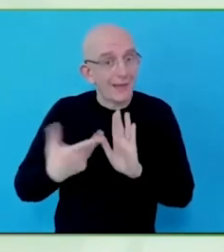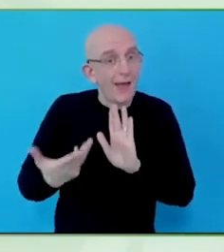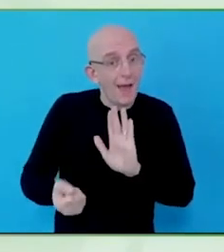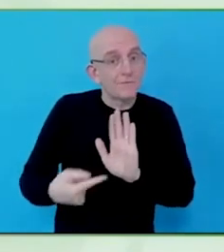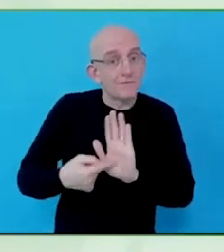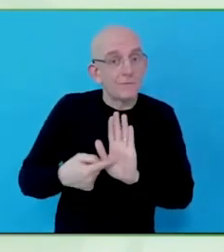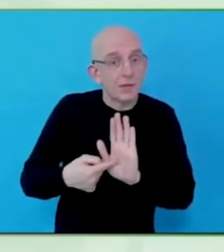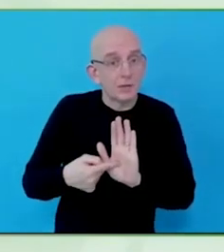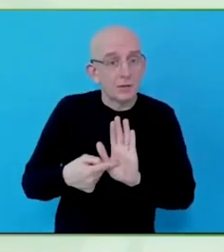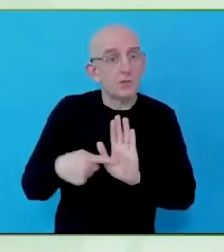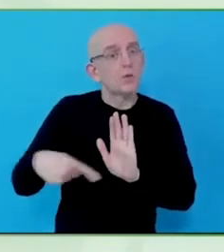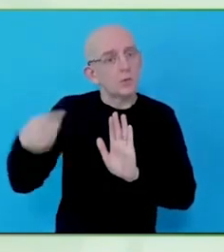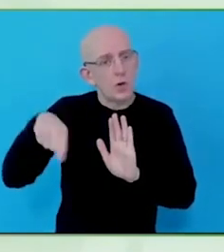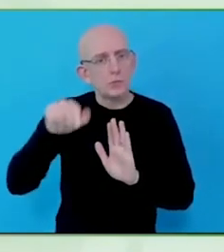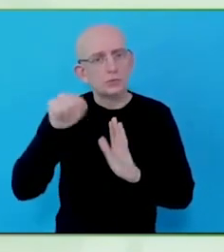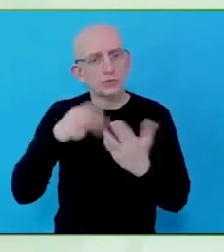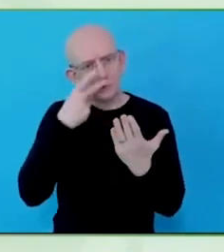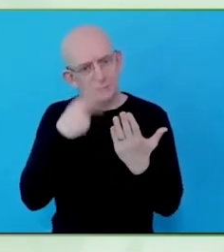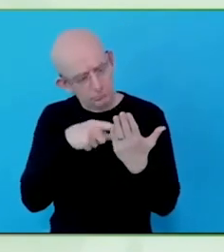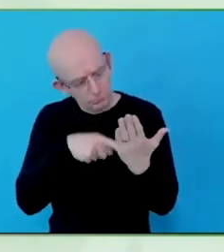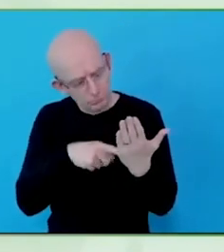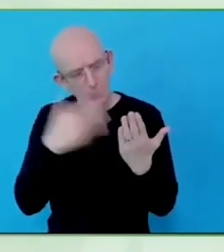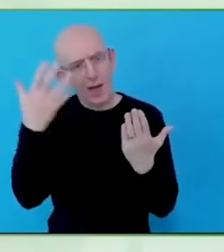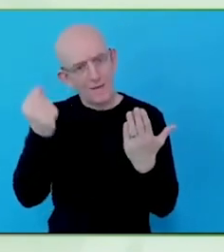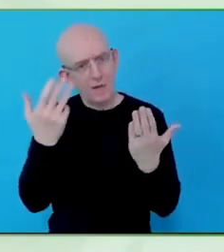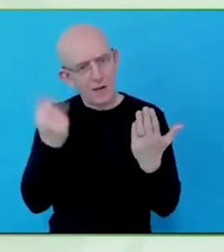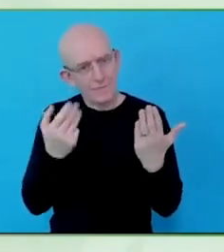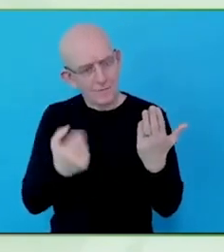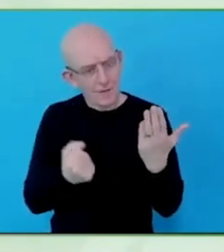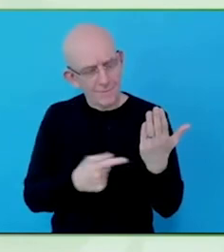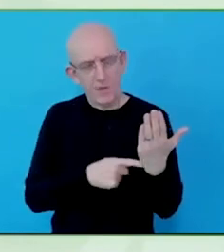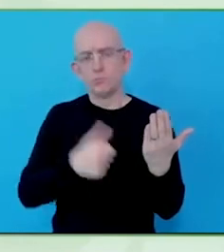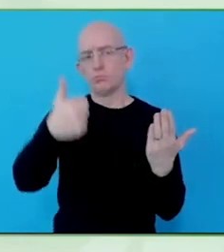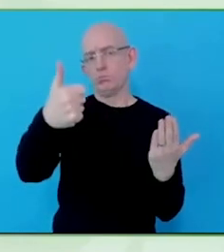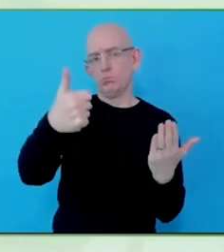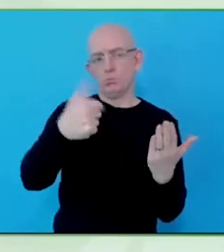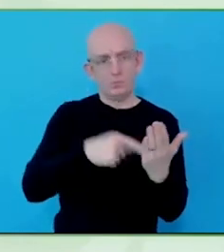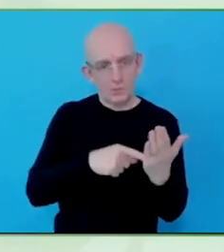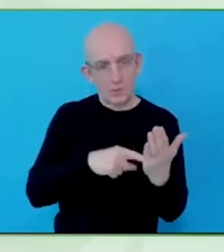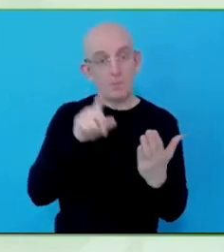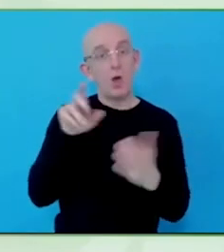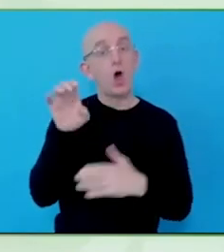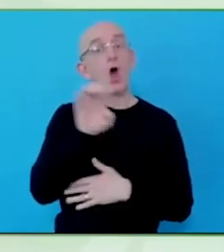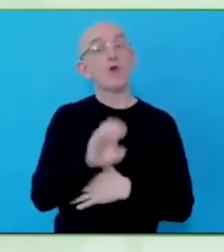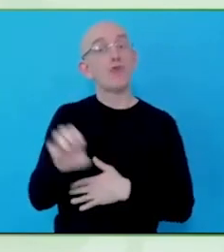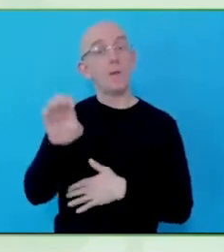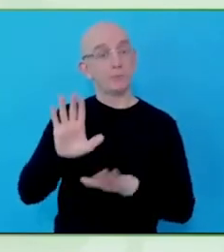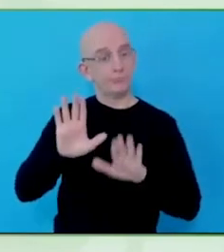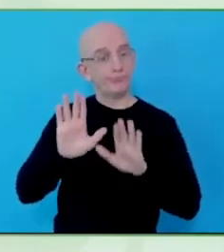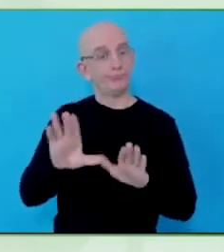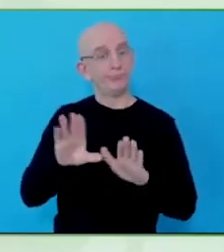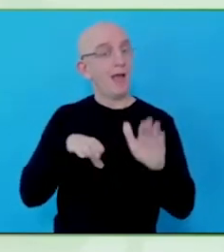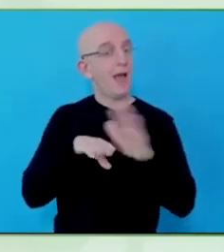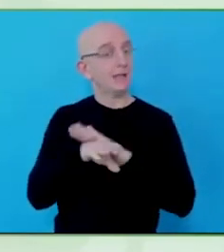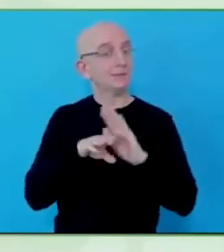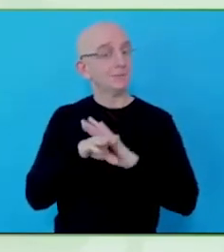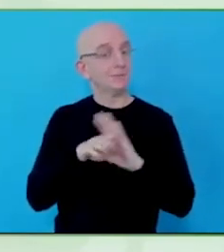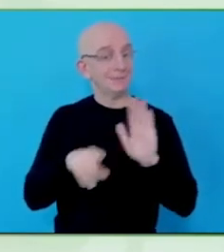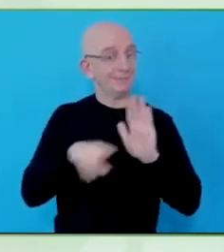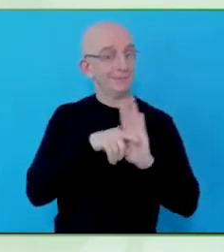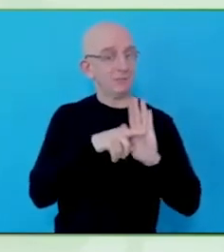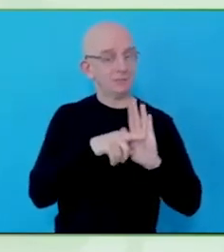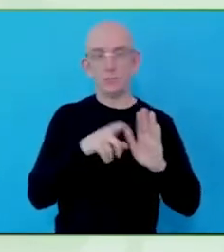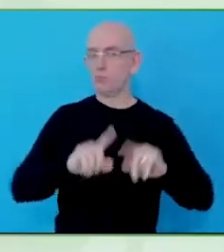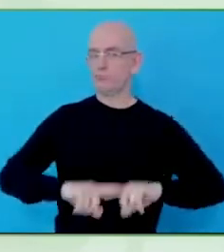Act prescribes you need to have accessible information on accessibility features. That is really new. For us, it's great.